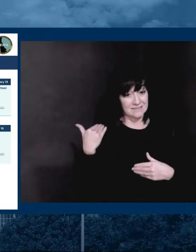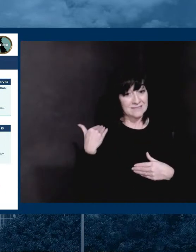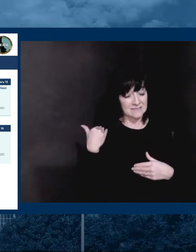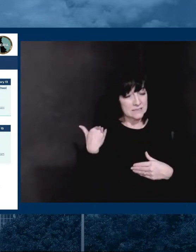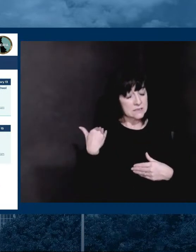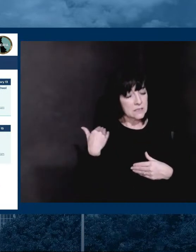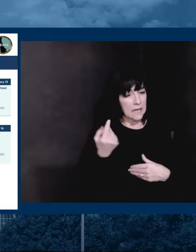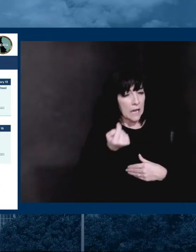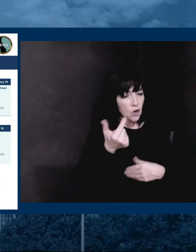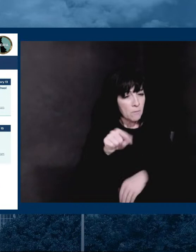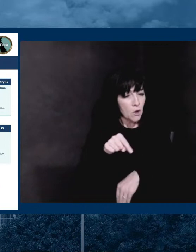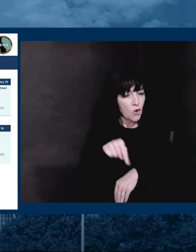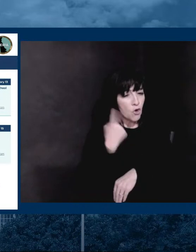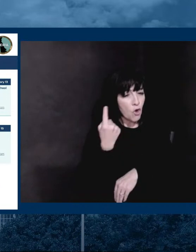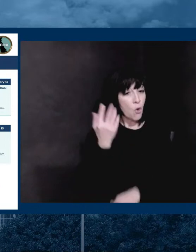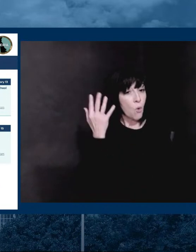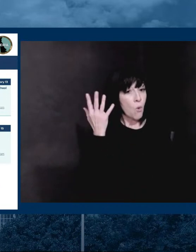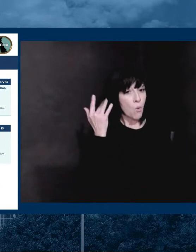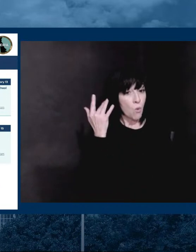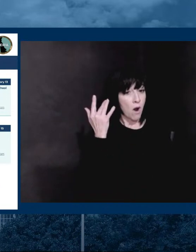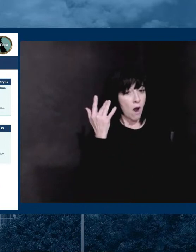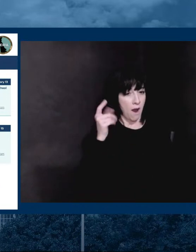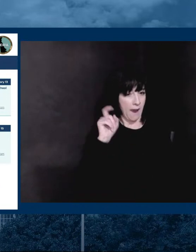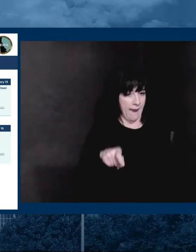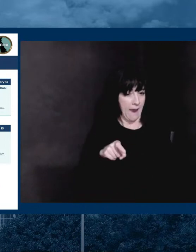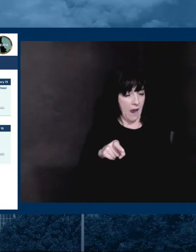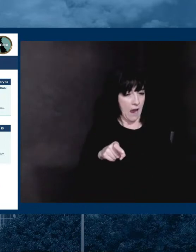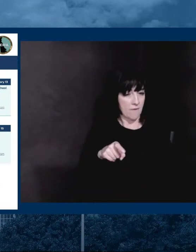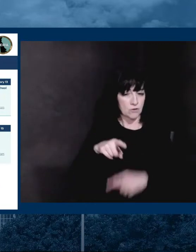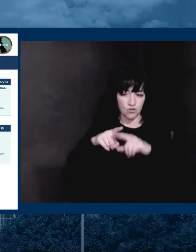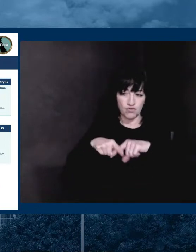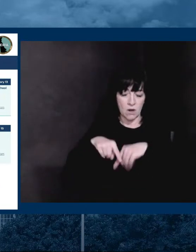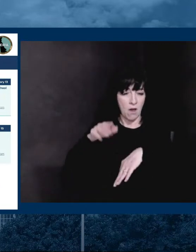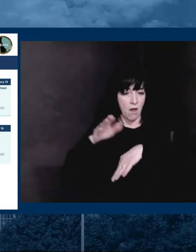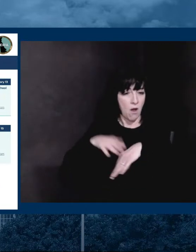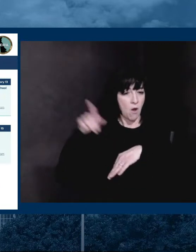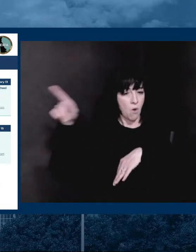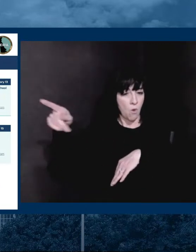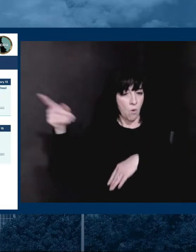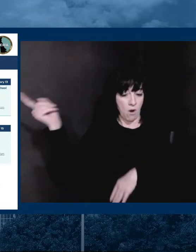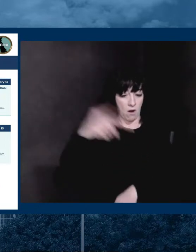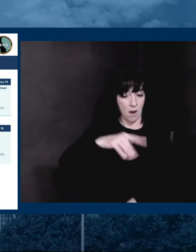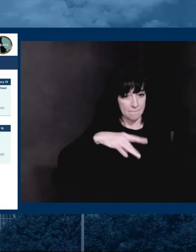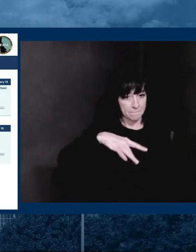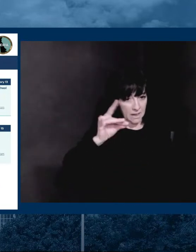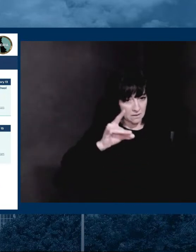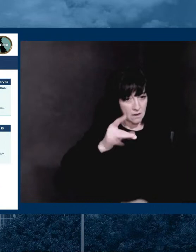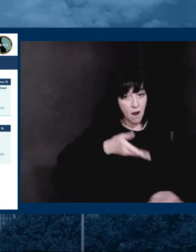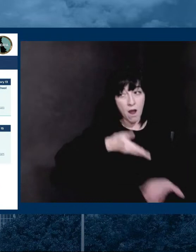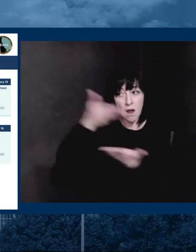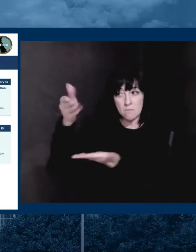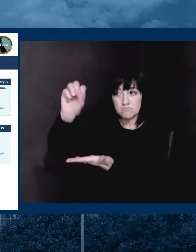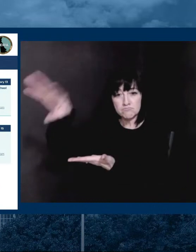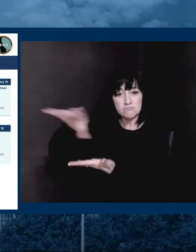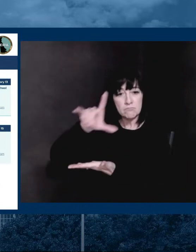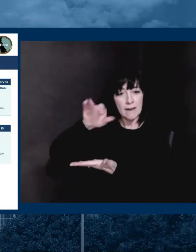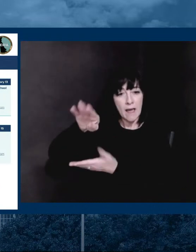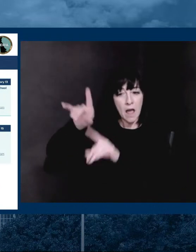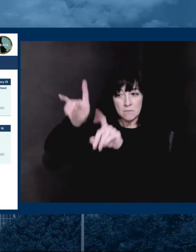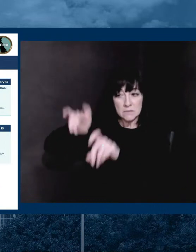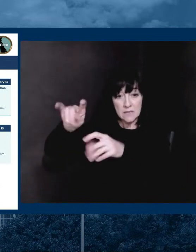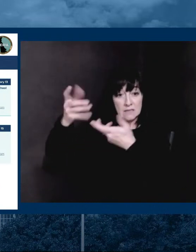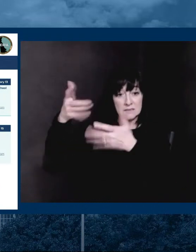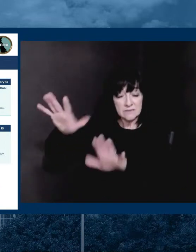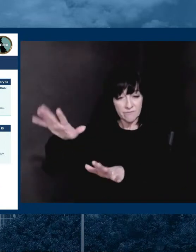to you, then ship it back. That did increase it a little bit with the rush of everything around the holidays, but that time has been decreasing the last 7 days.